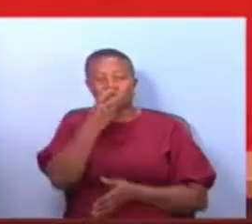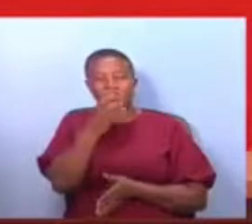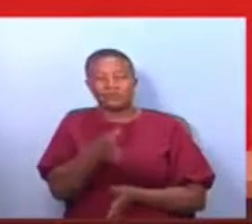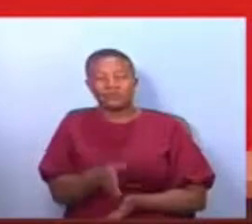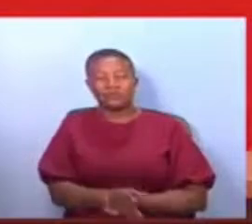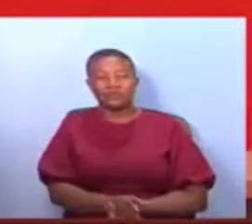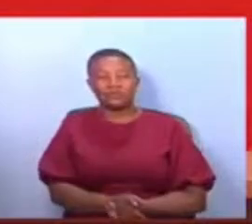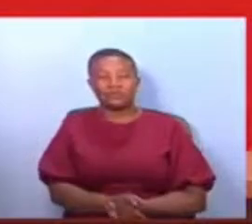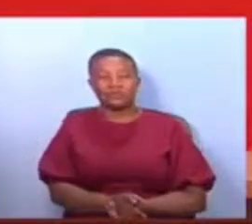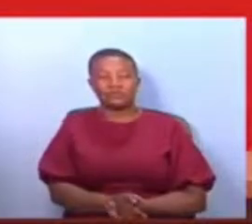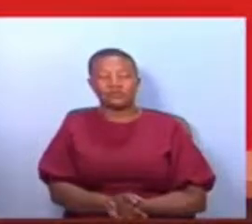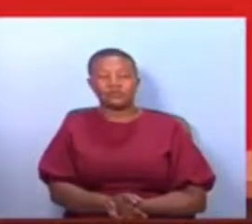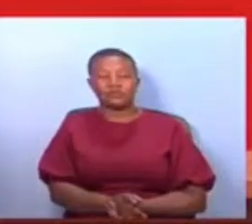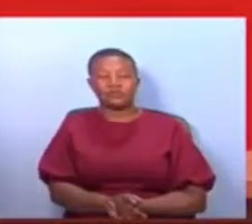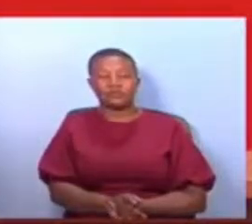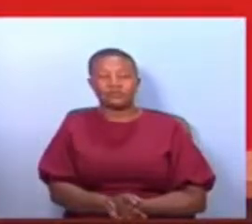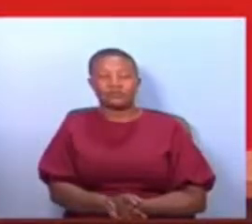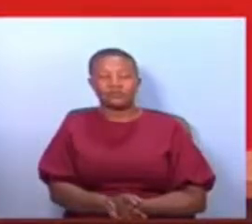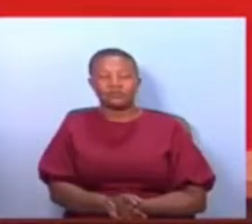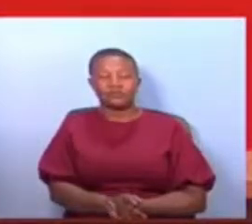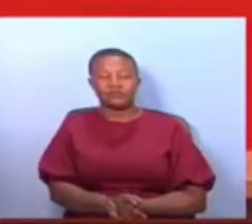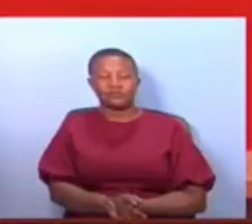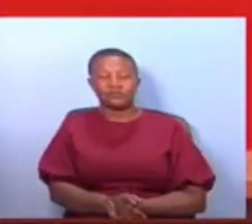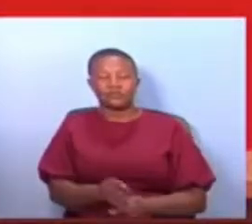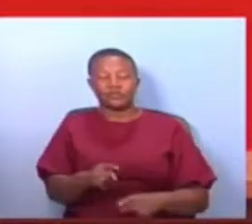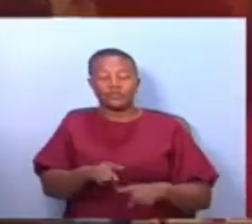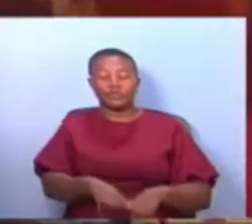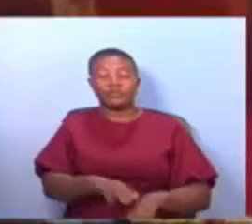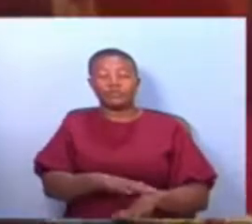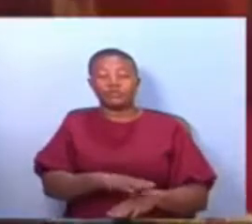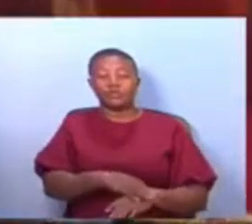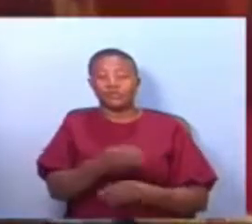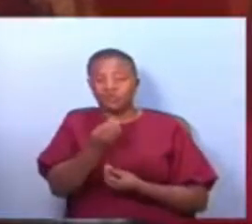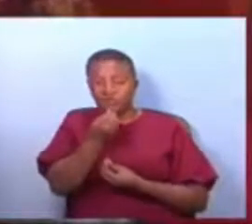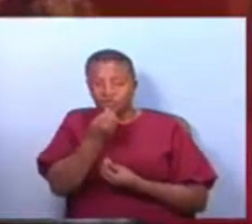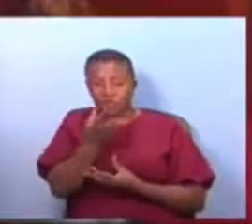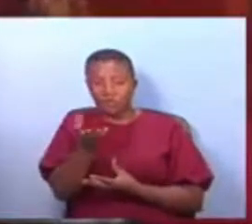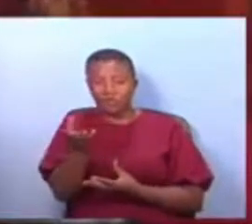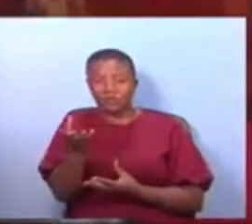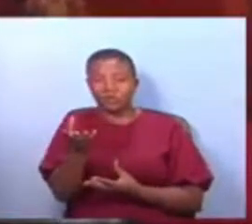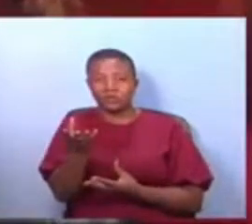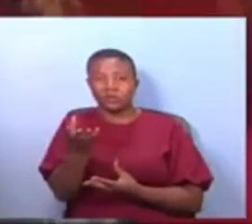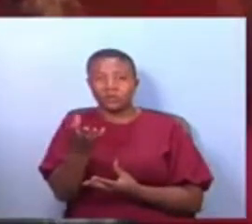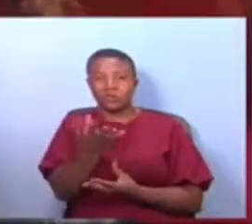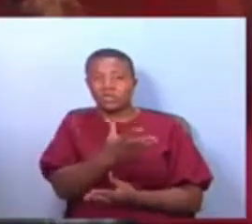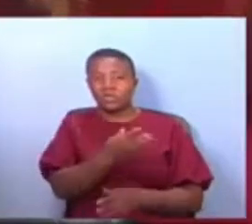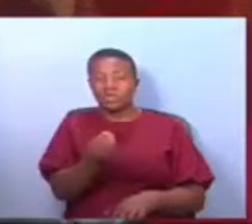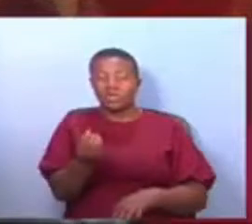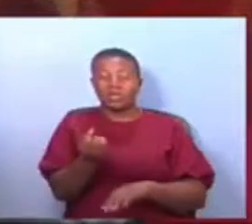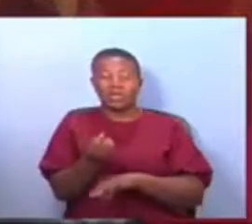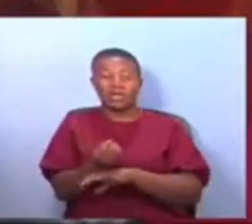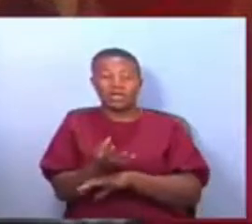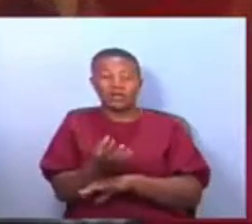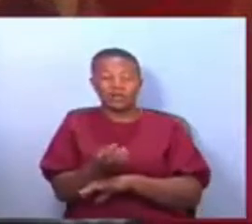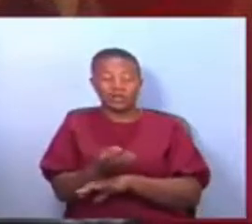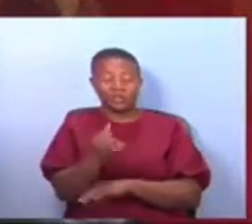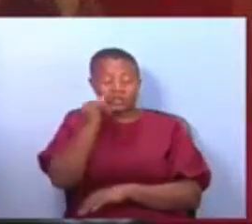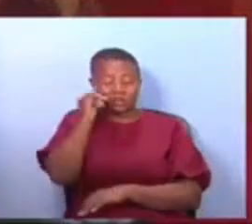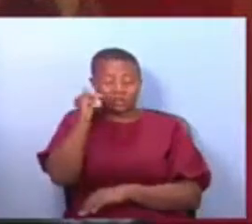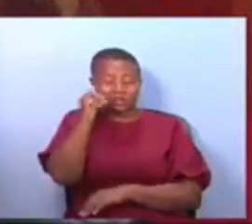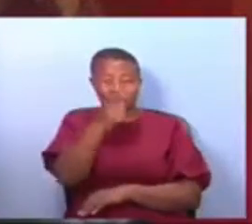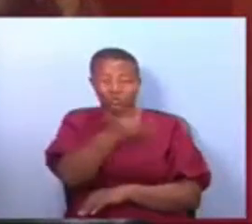Mr. Speaker, based on the information and the counsel you gave yesterday